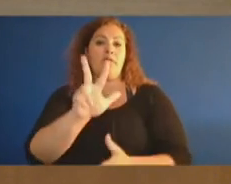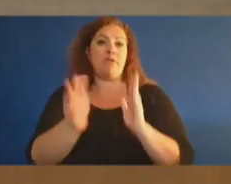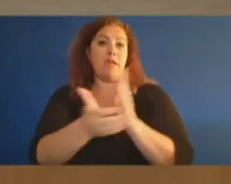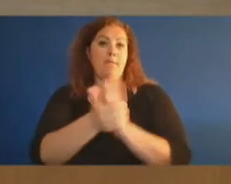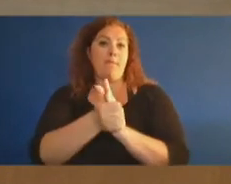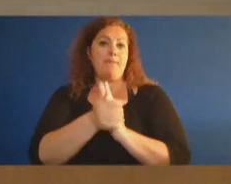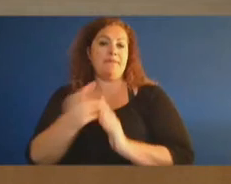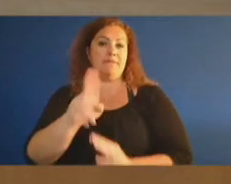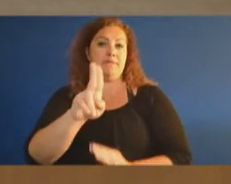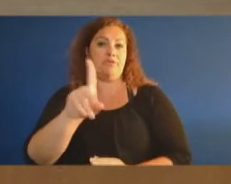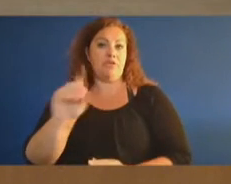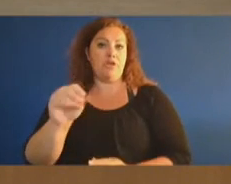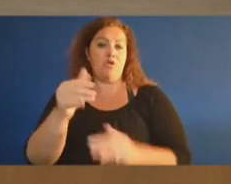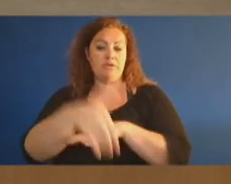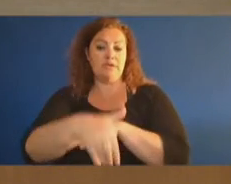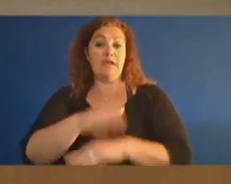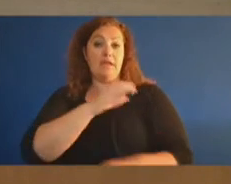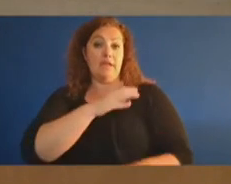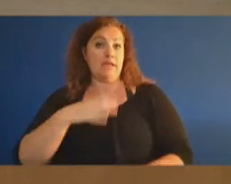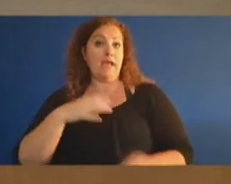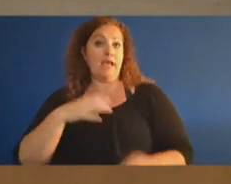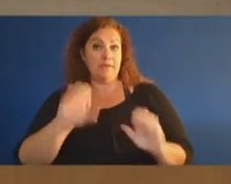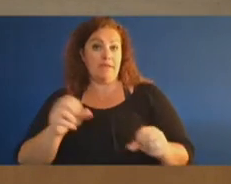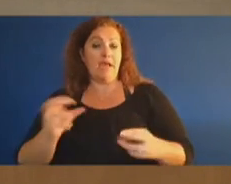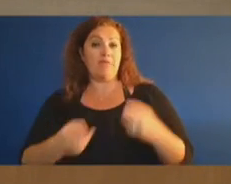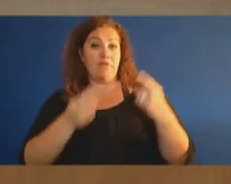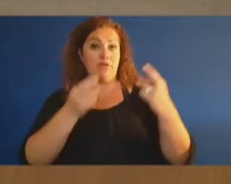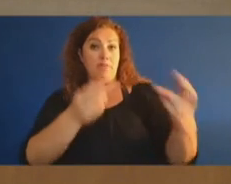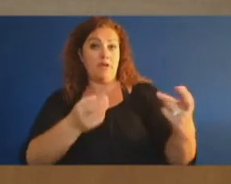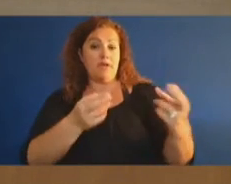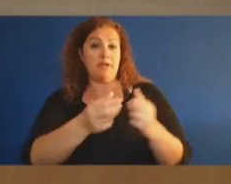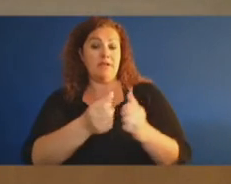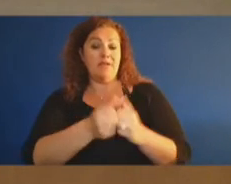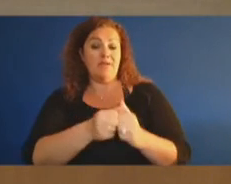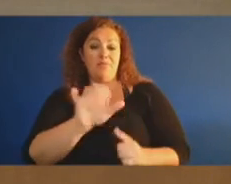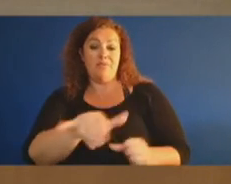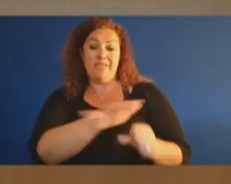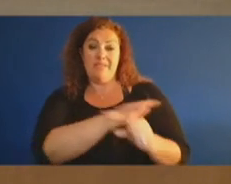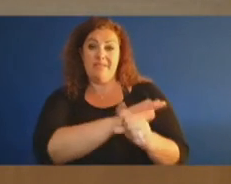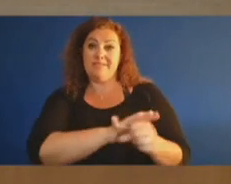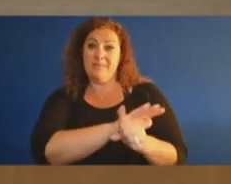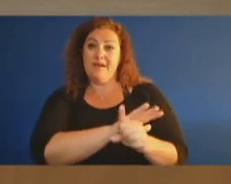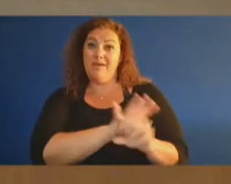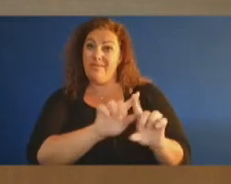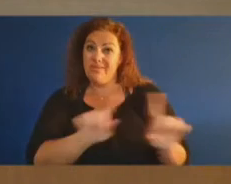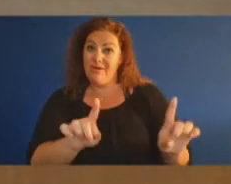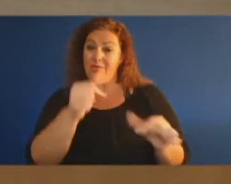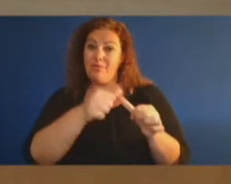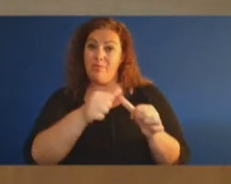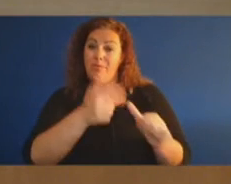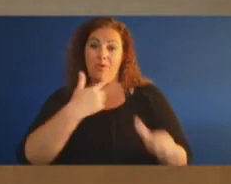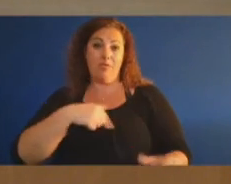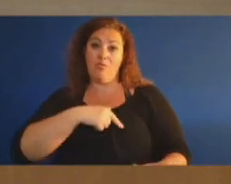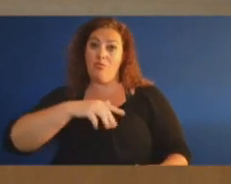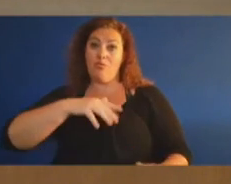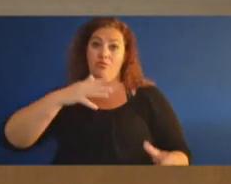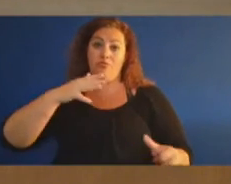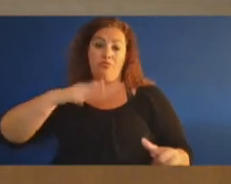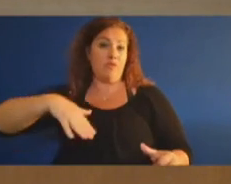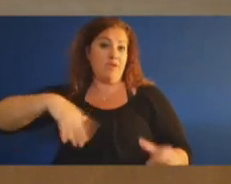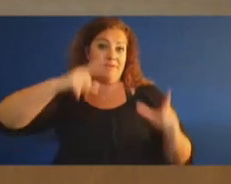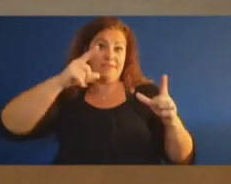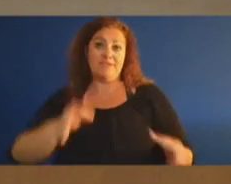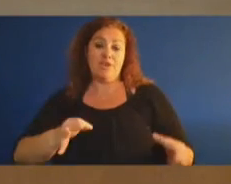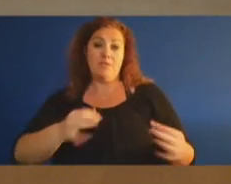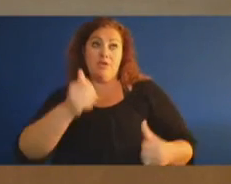Council can make recommendations um on this particular site though you know keep in mind that we haven't determined at this point